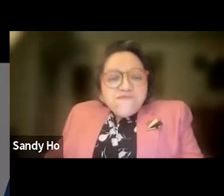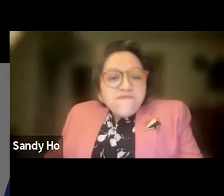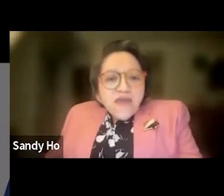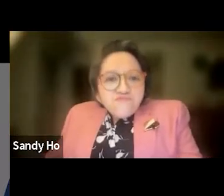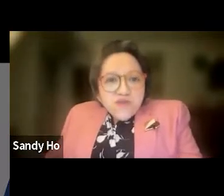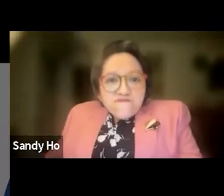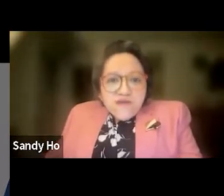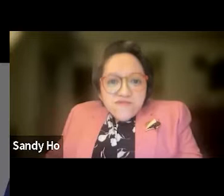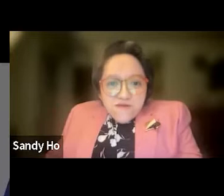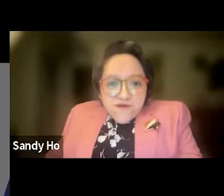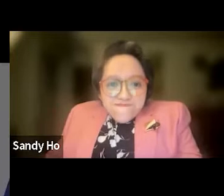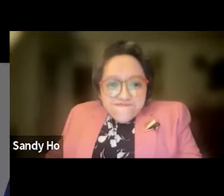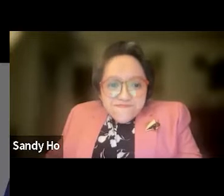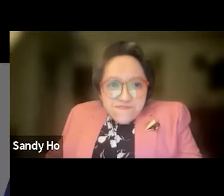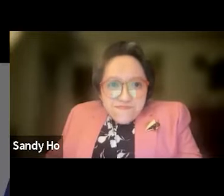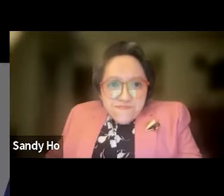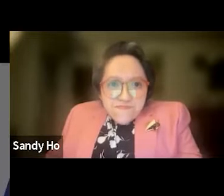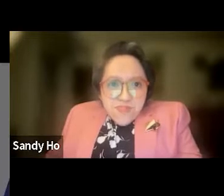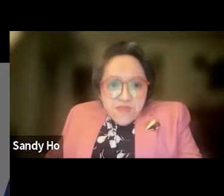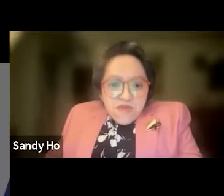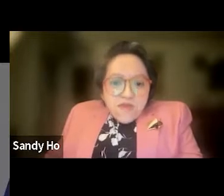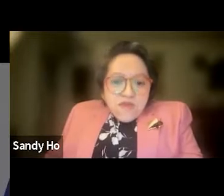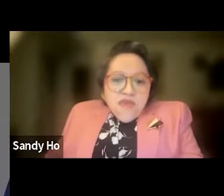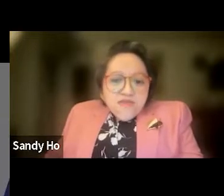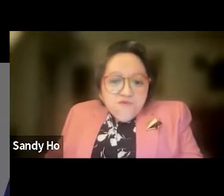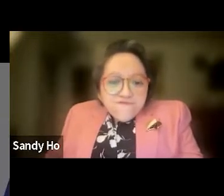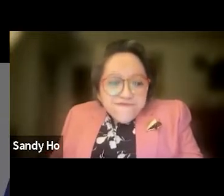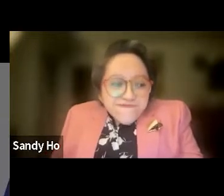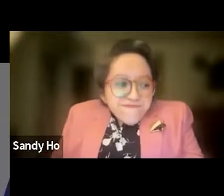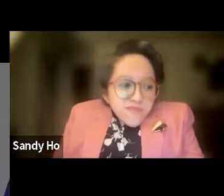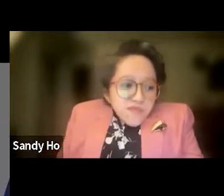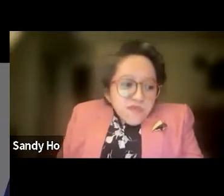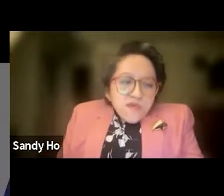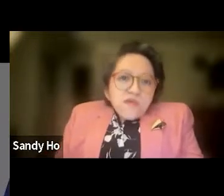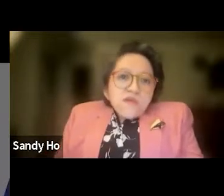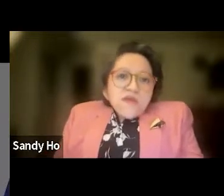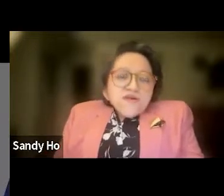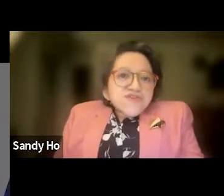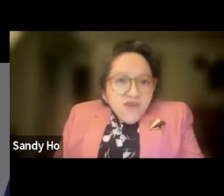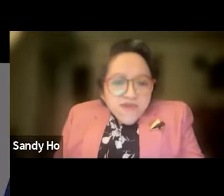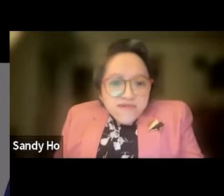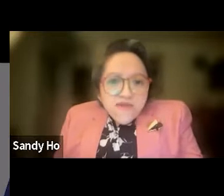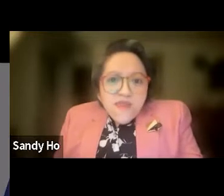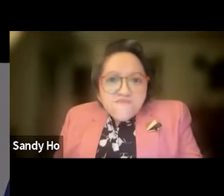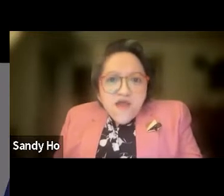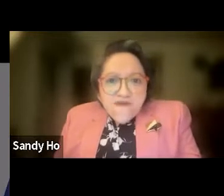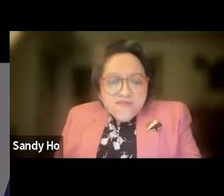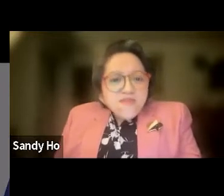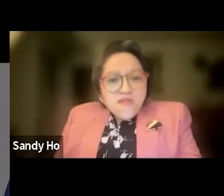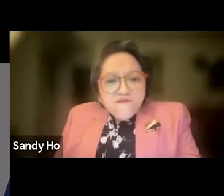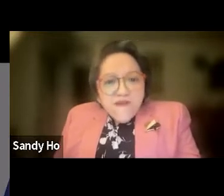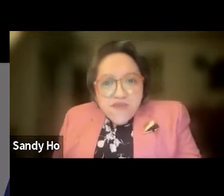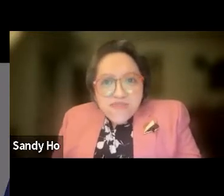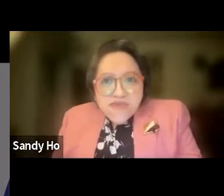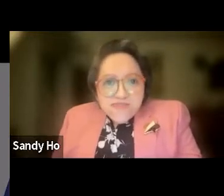that provide relief and succor." End quote. Charities, nonprofits,